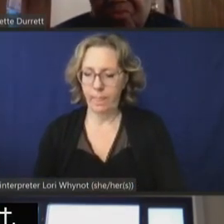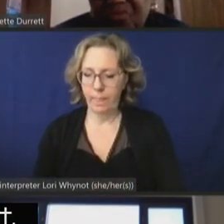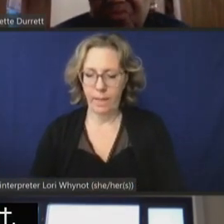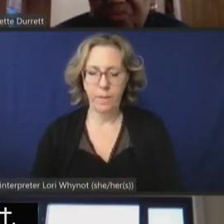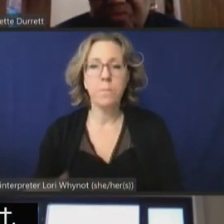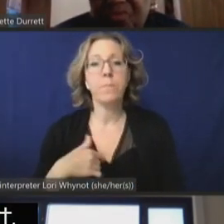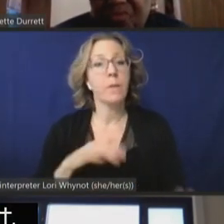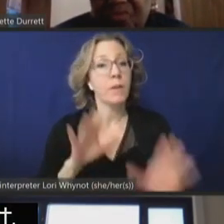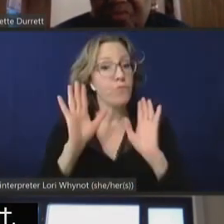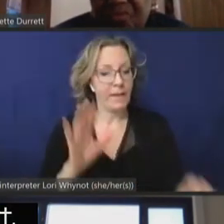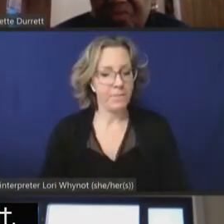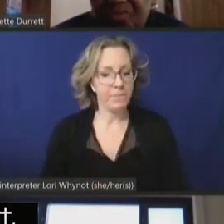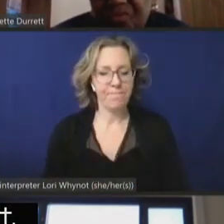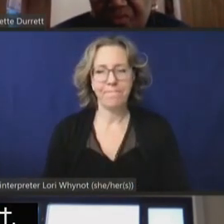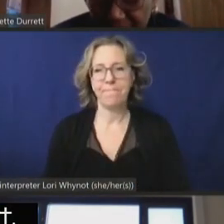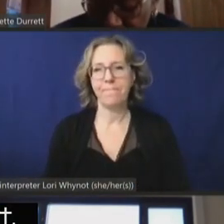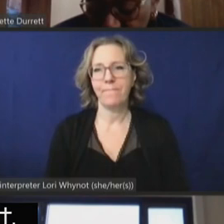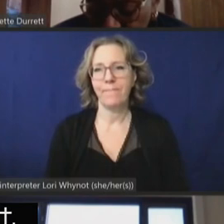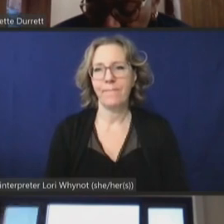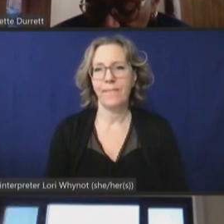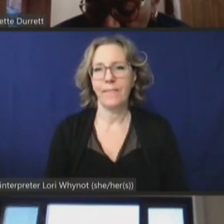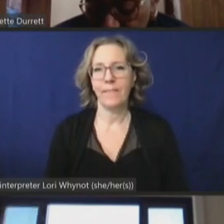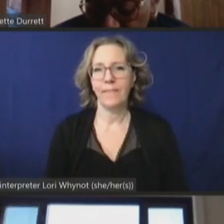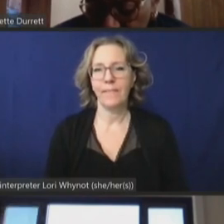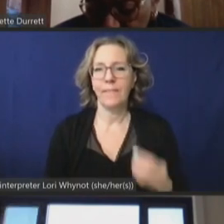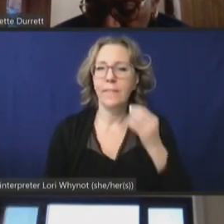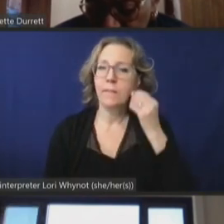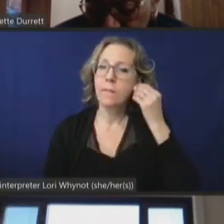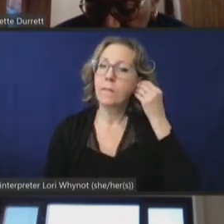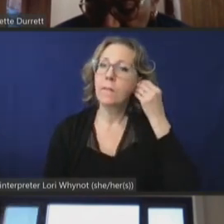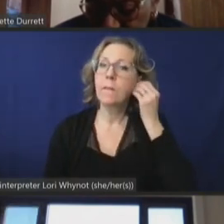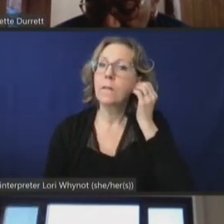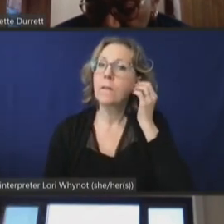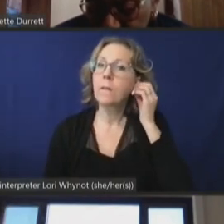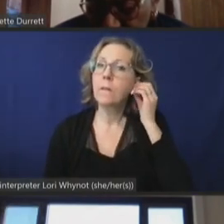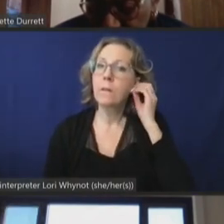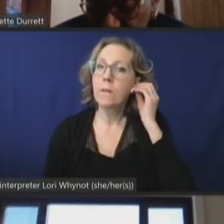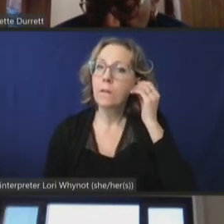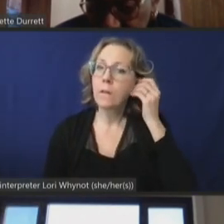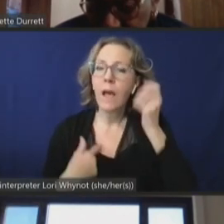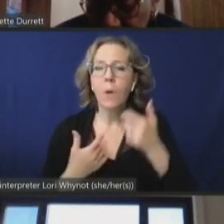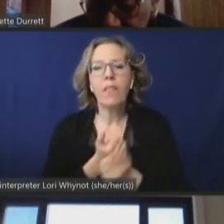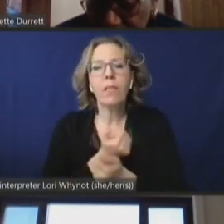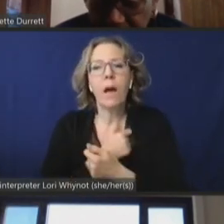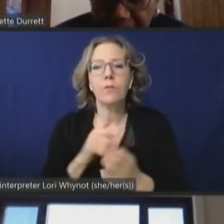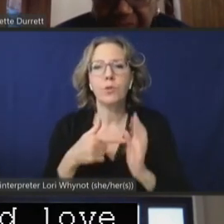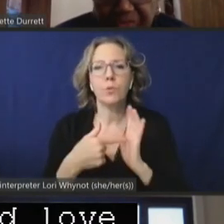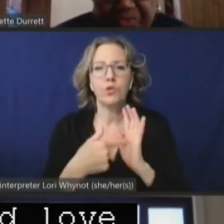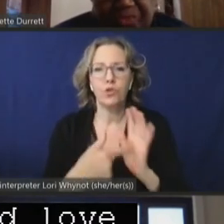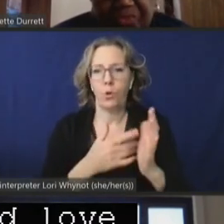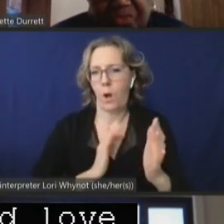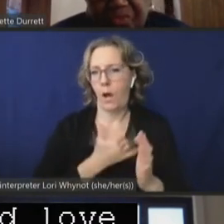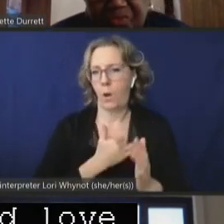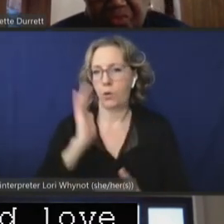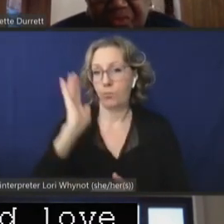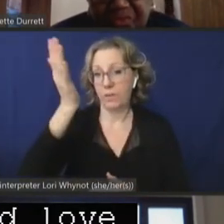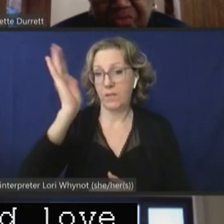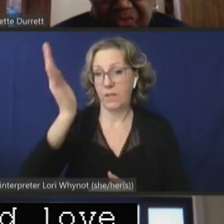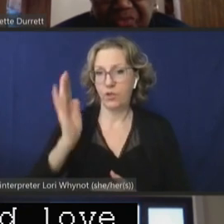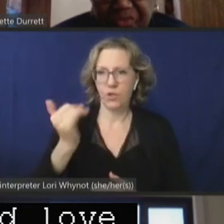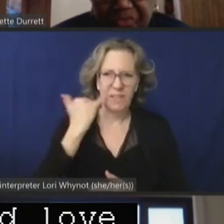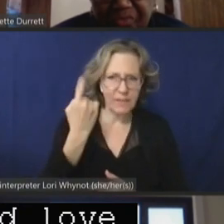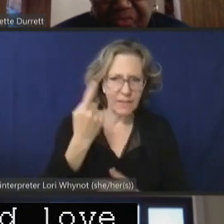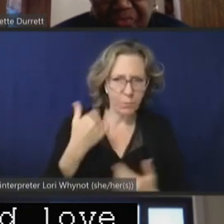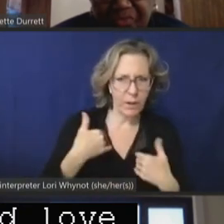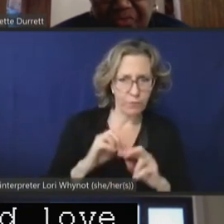Fantastic. So I would love to share our presentation. I don't know if someone has it preloaded, but